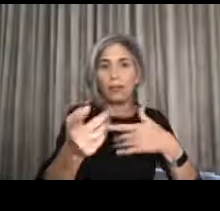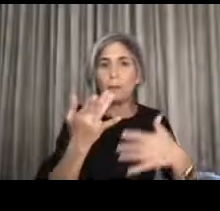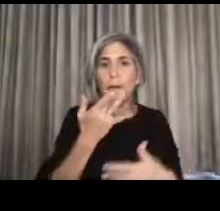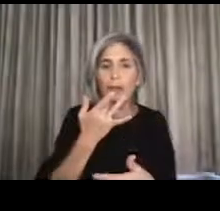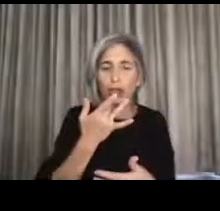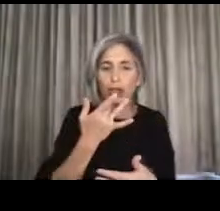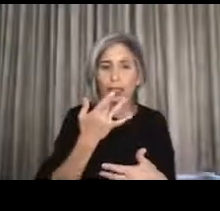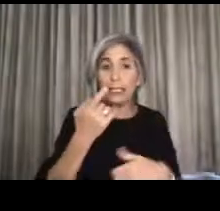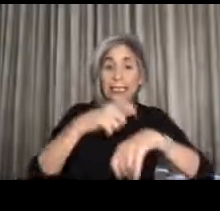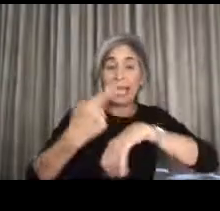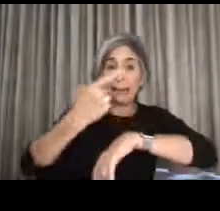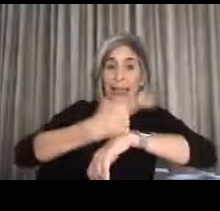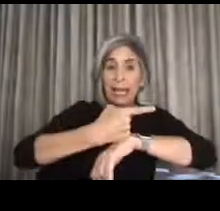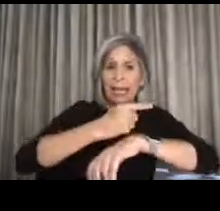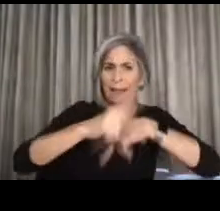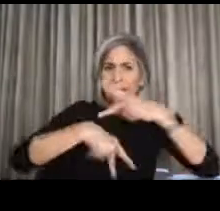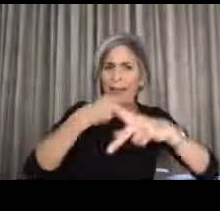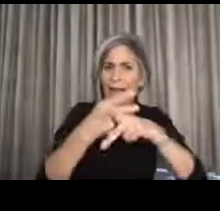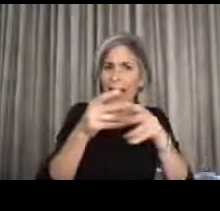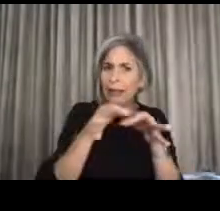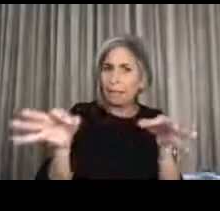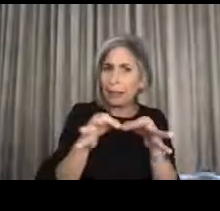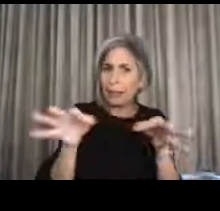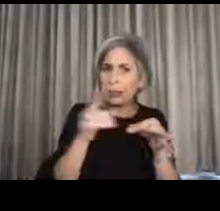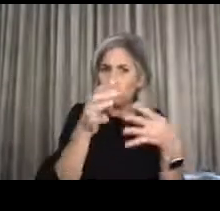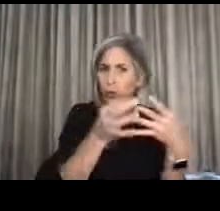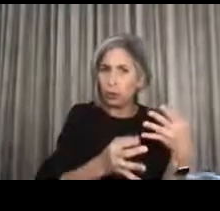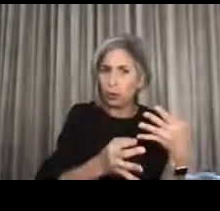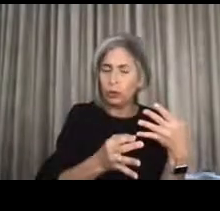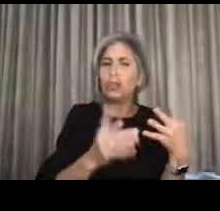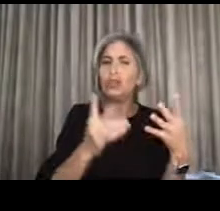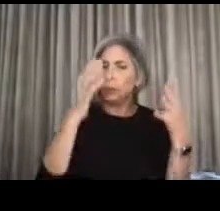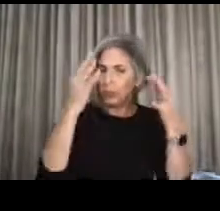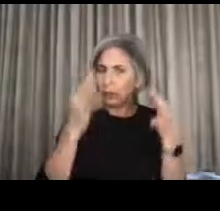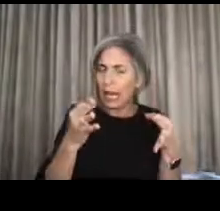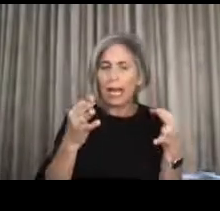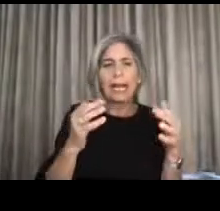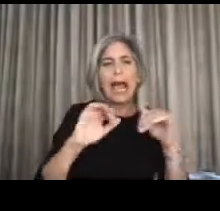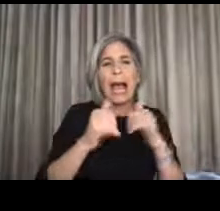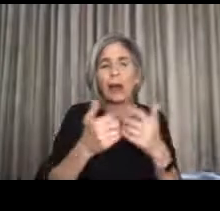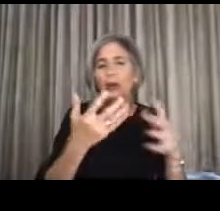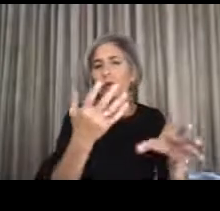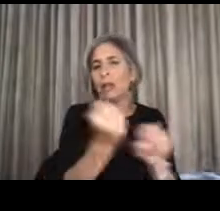you choose, the type of messages you choose, so you get to shape the information that comes to you.